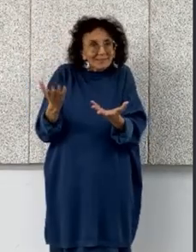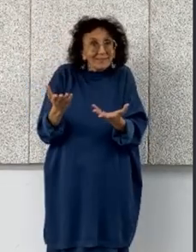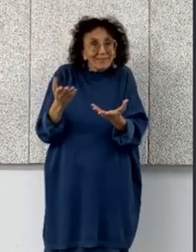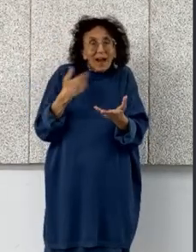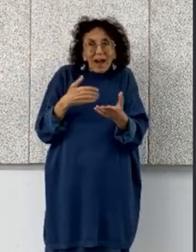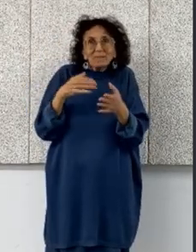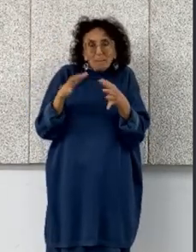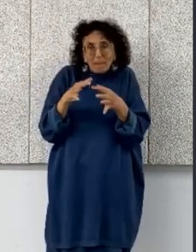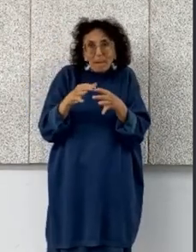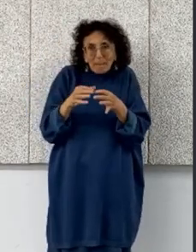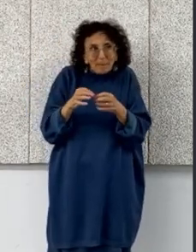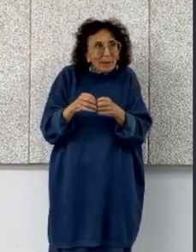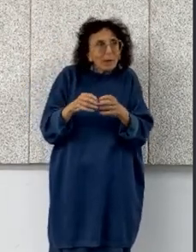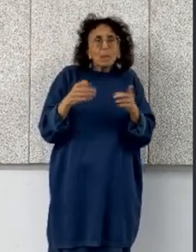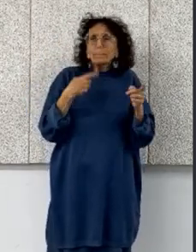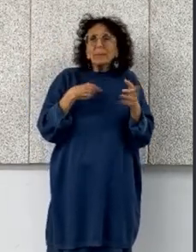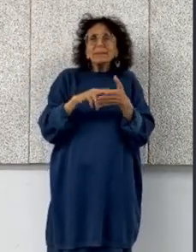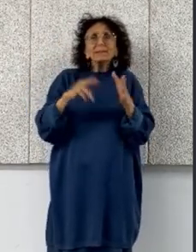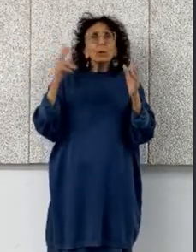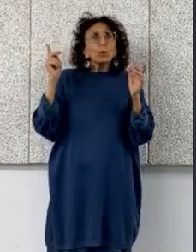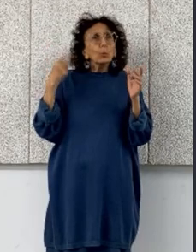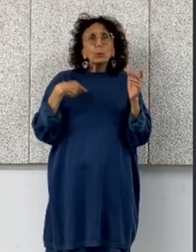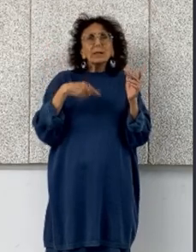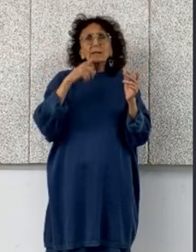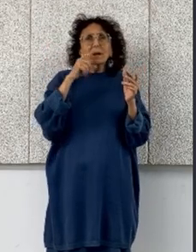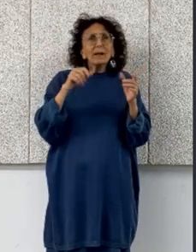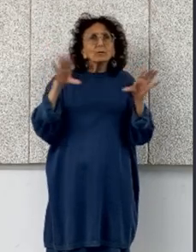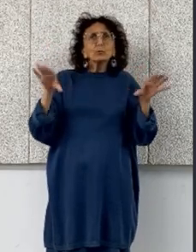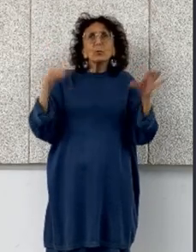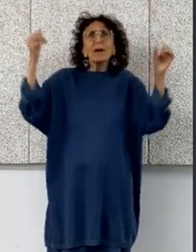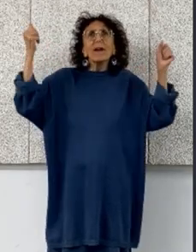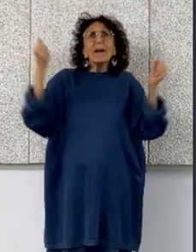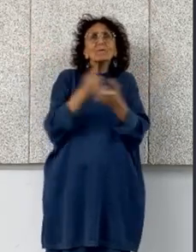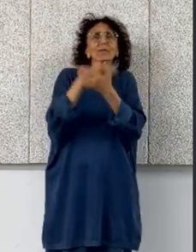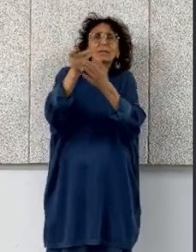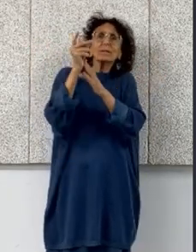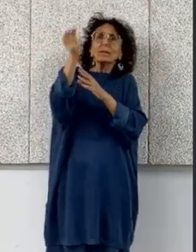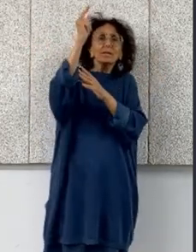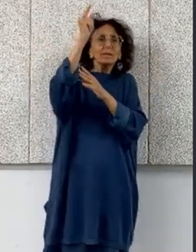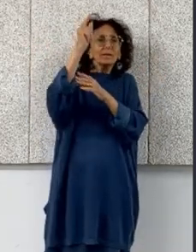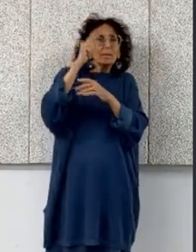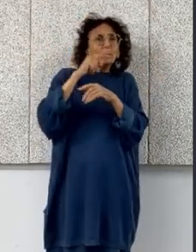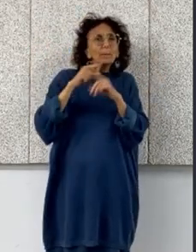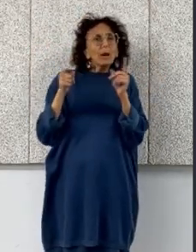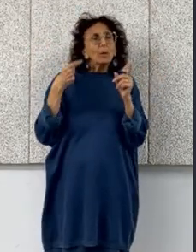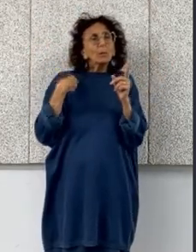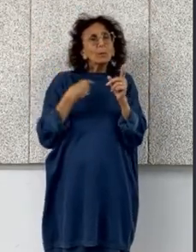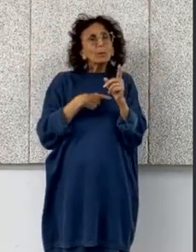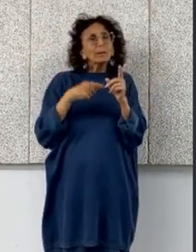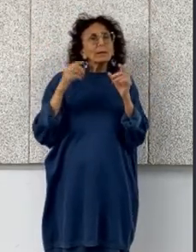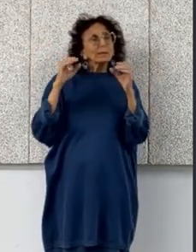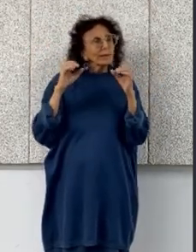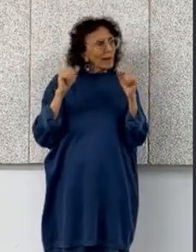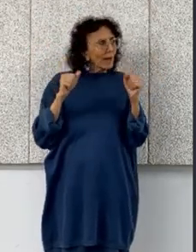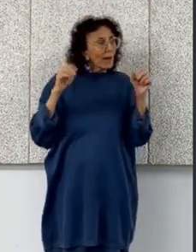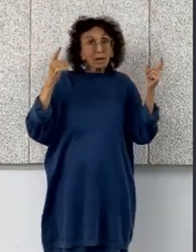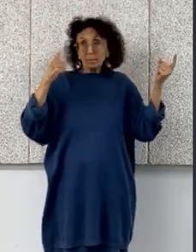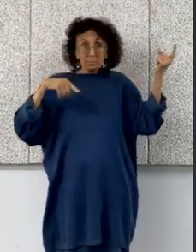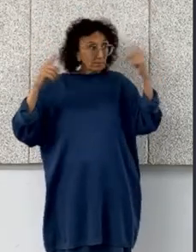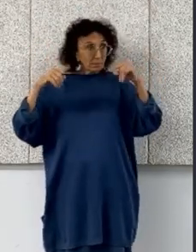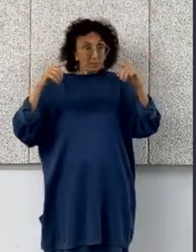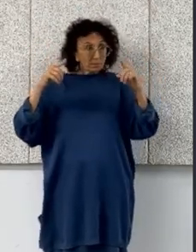thing immediately, but we are able to judiciously work towards something that